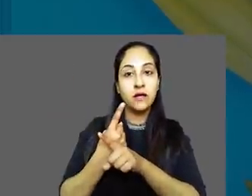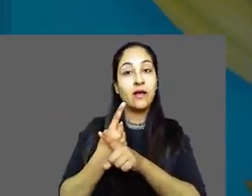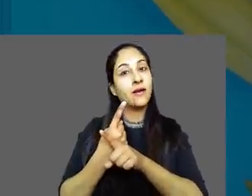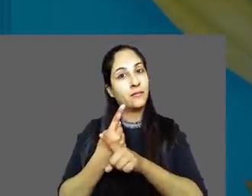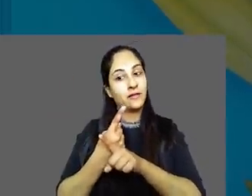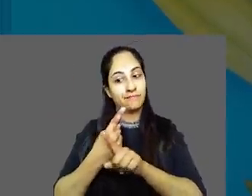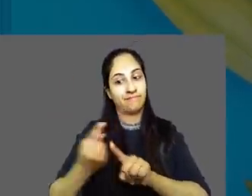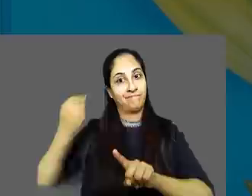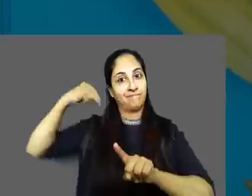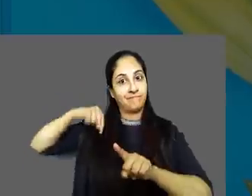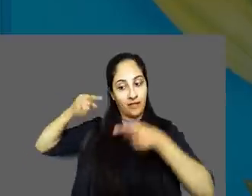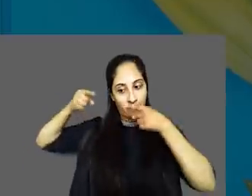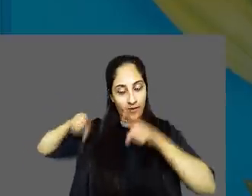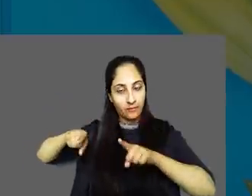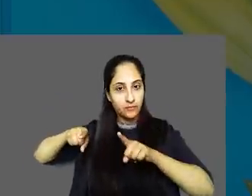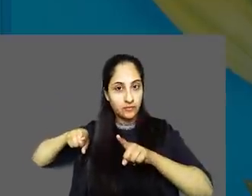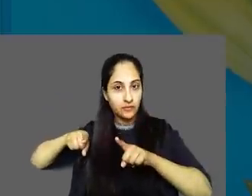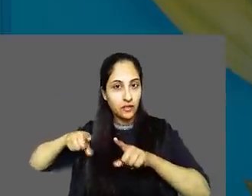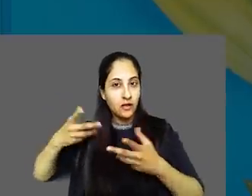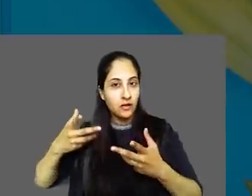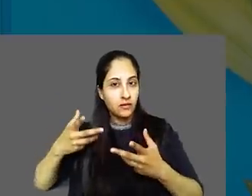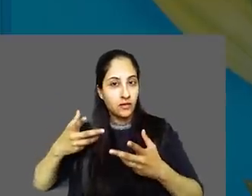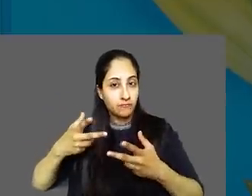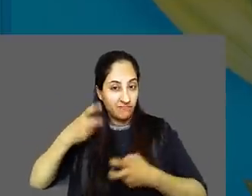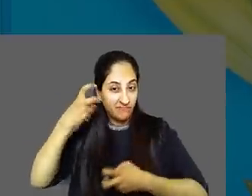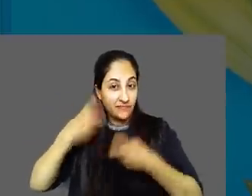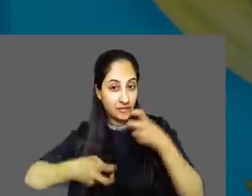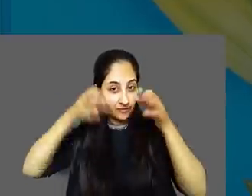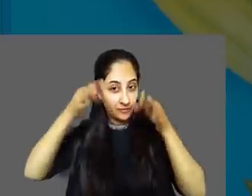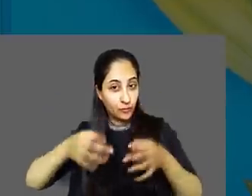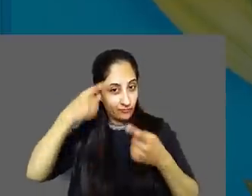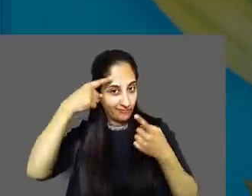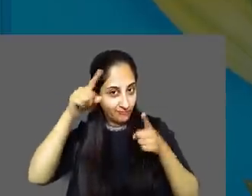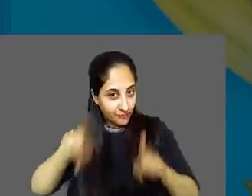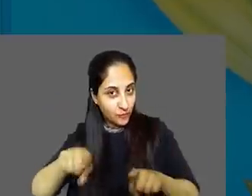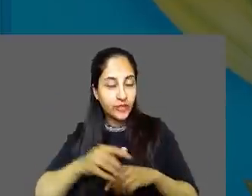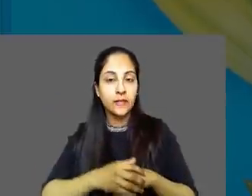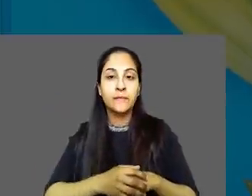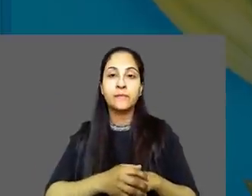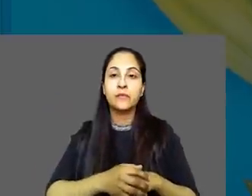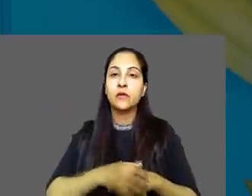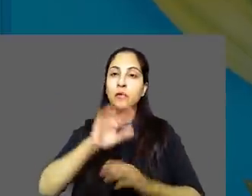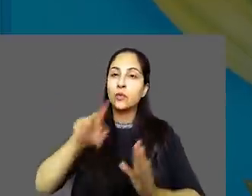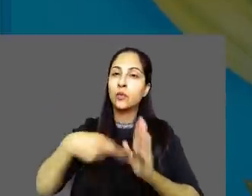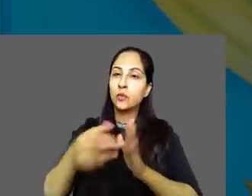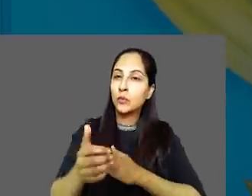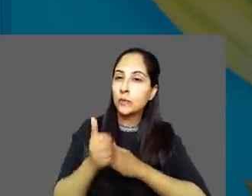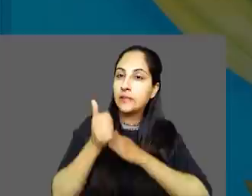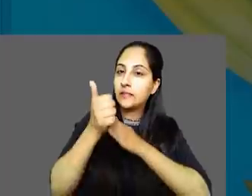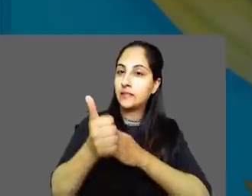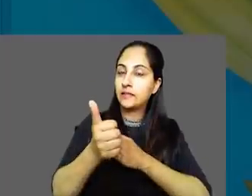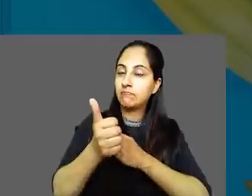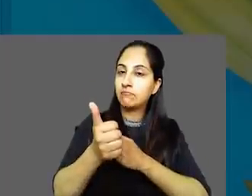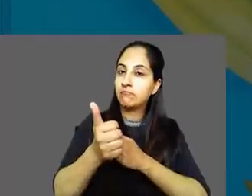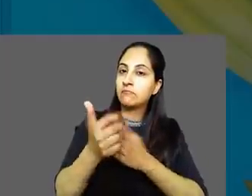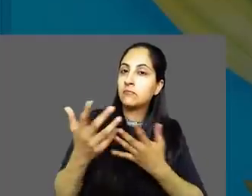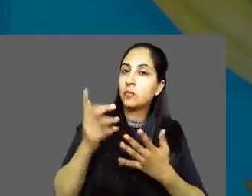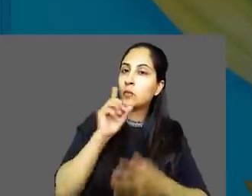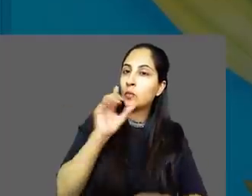teach you about your capacity for leadership in that moment in time, if we double click on that particular time